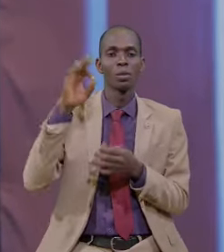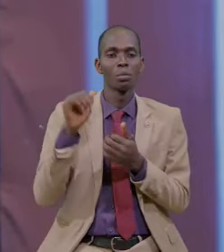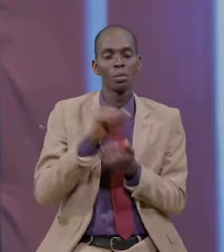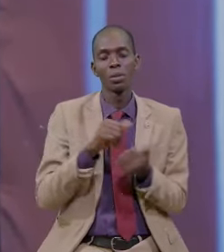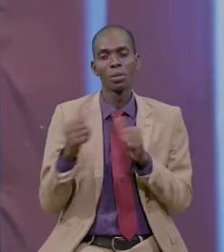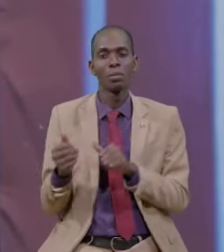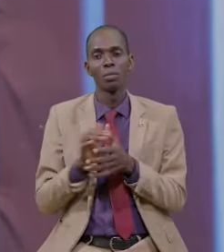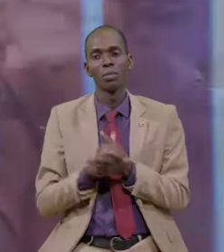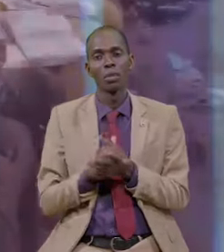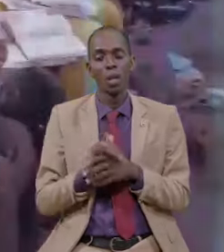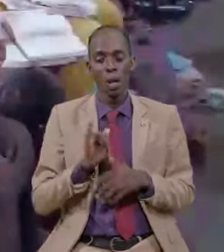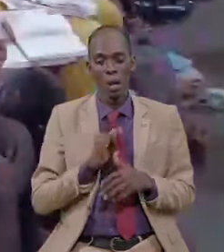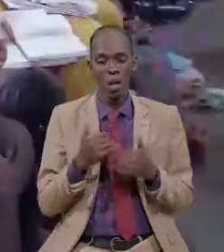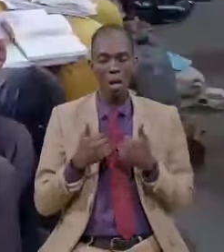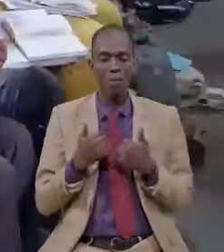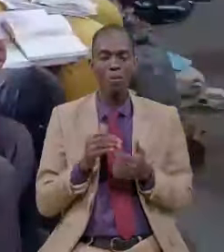I have